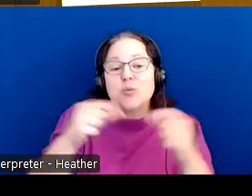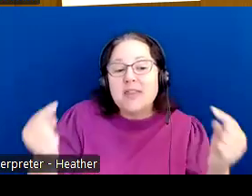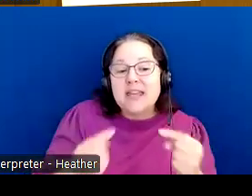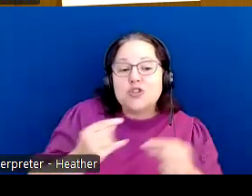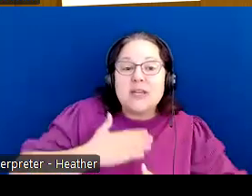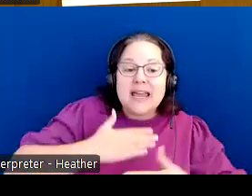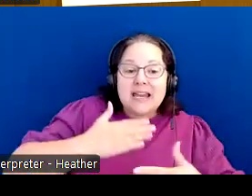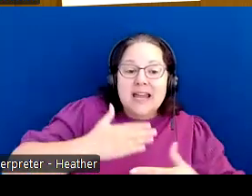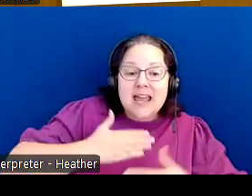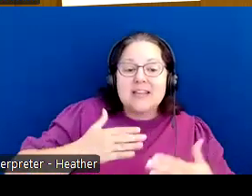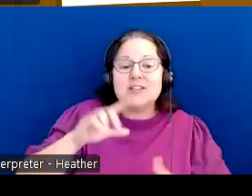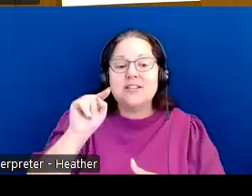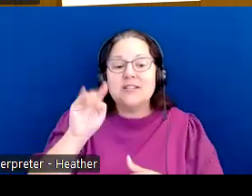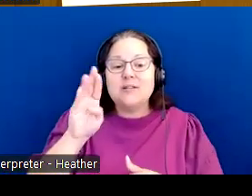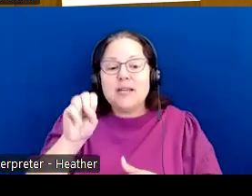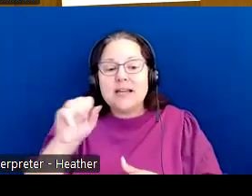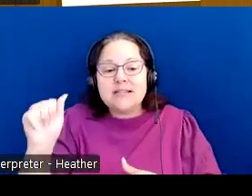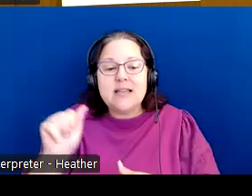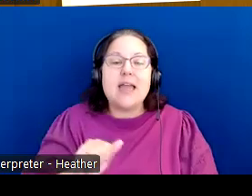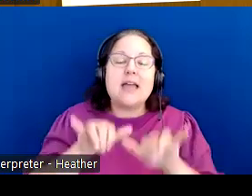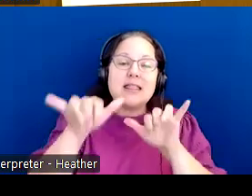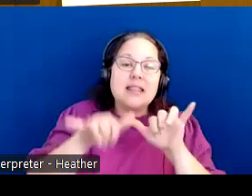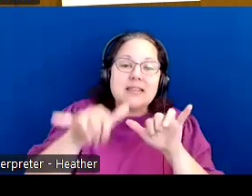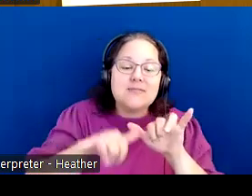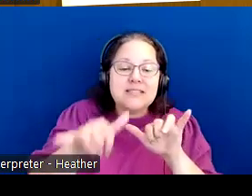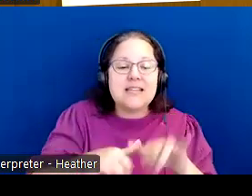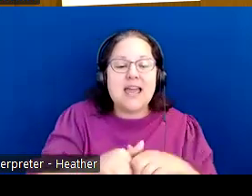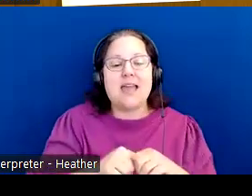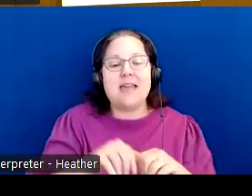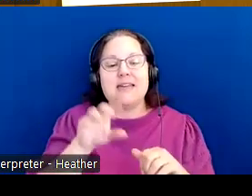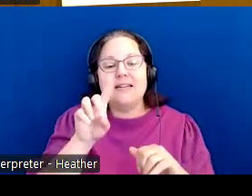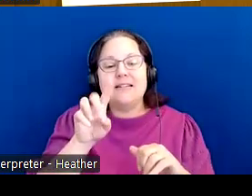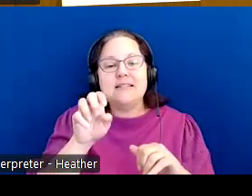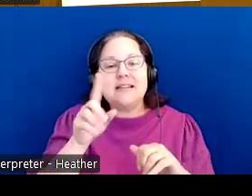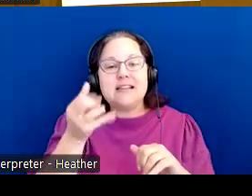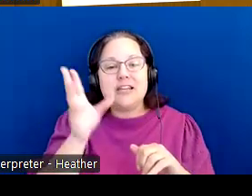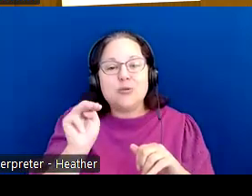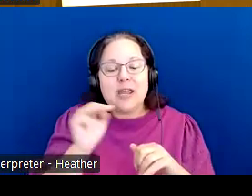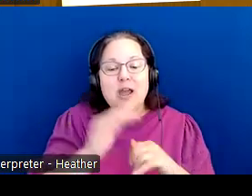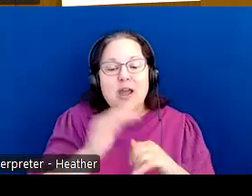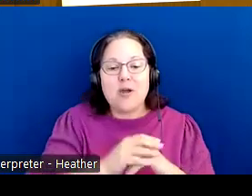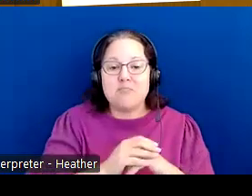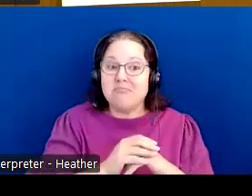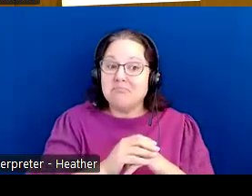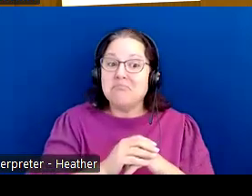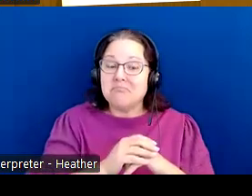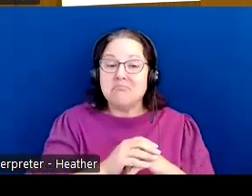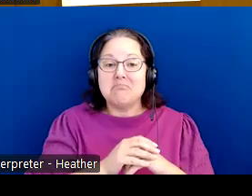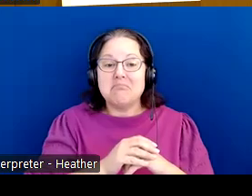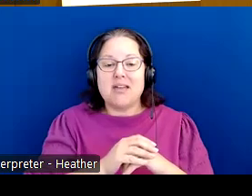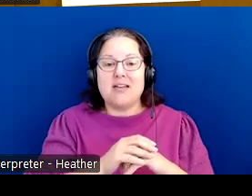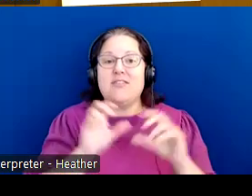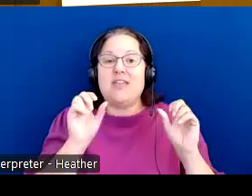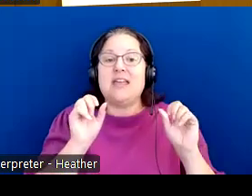injury, TBSA, length of stay, rate of delirium. We found that those can be mediated by